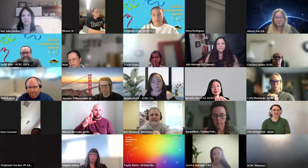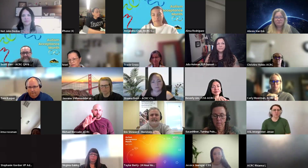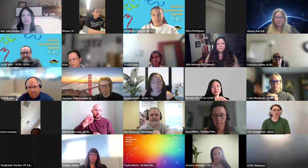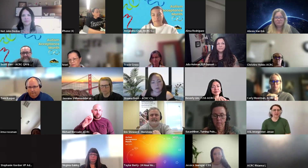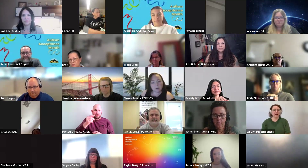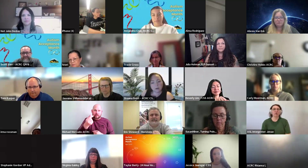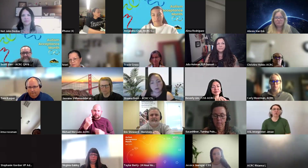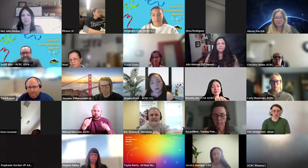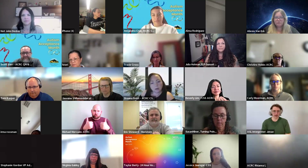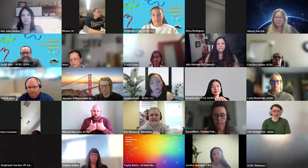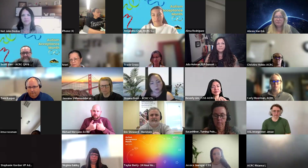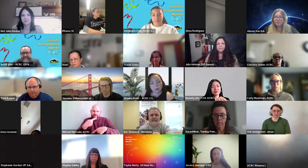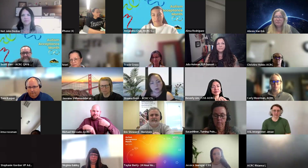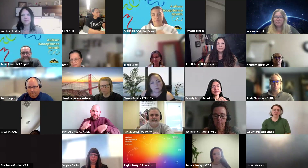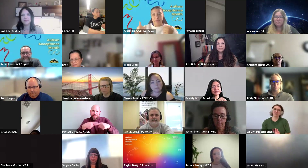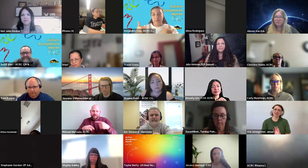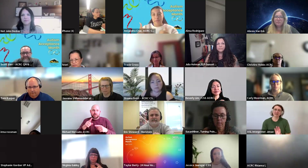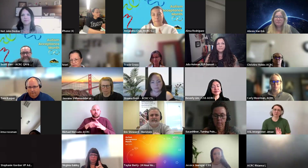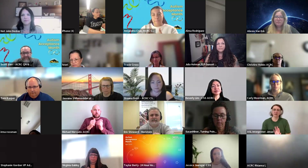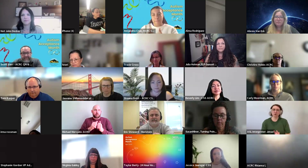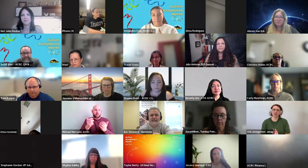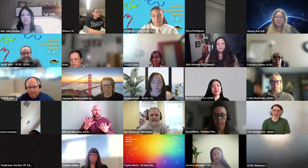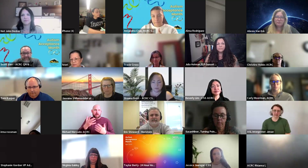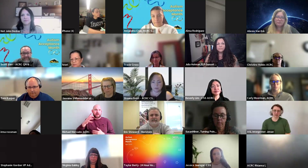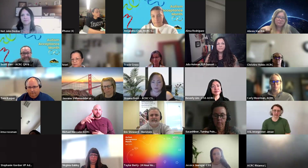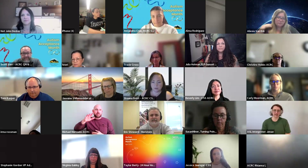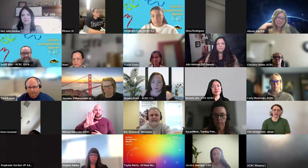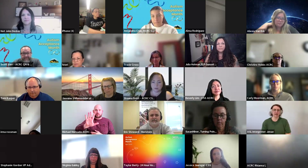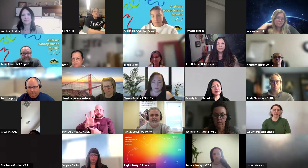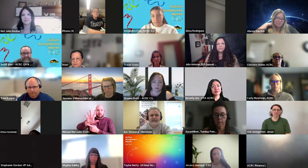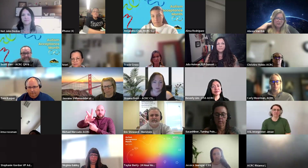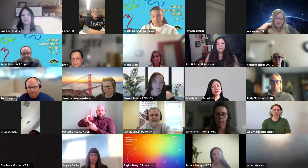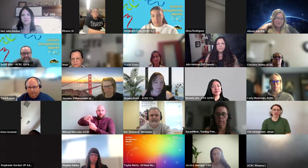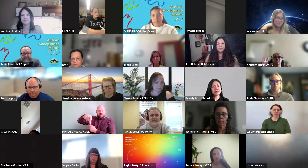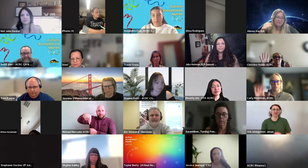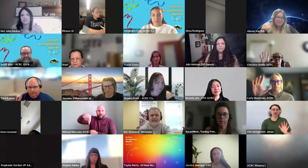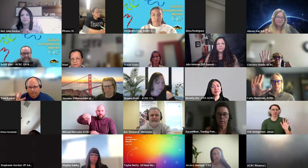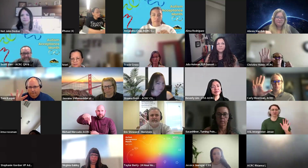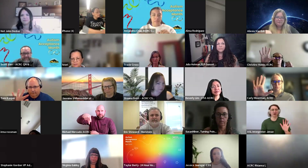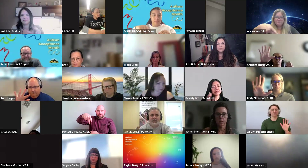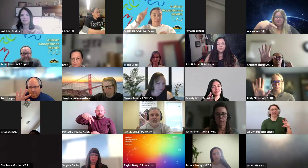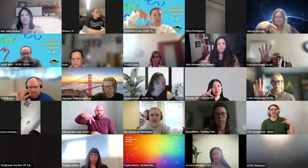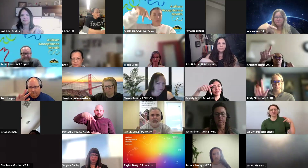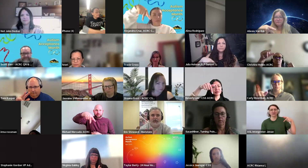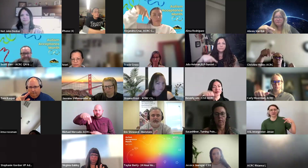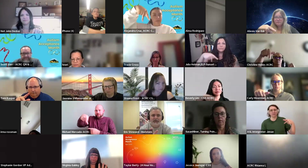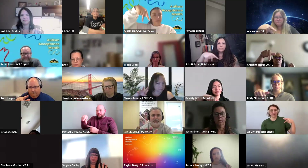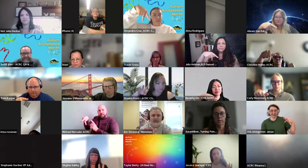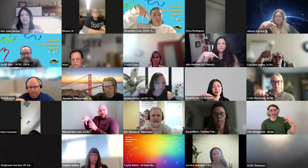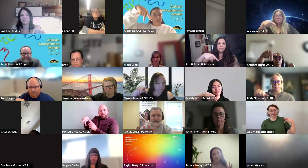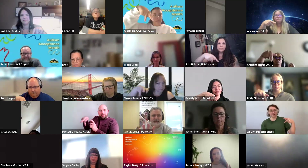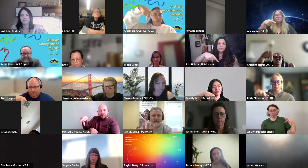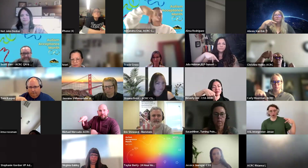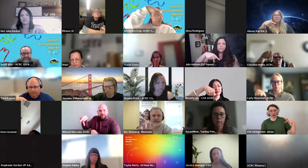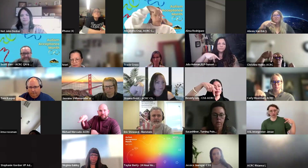And then next will be program. So this one's a little bit more challenging. You're going to start with your dominant hand is going to make